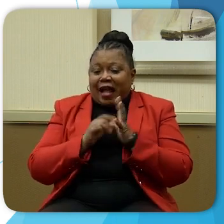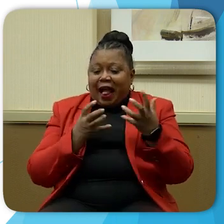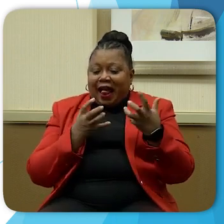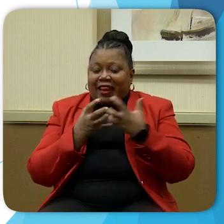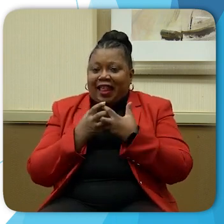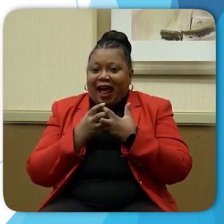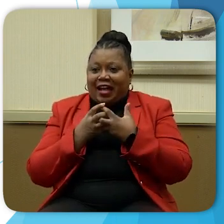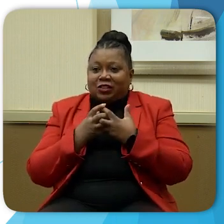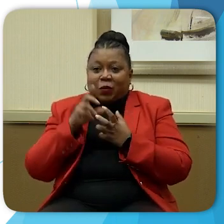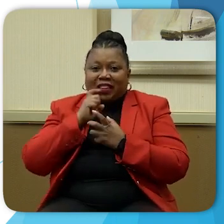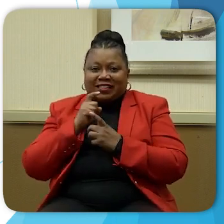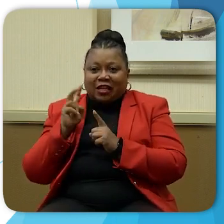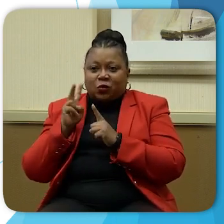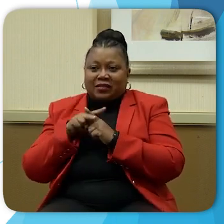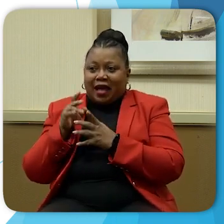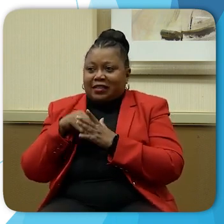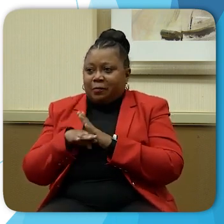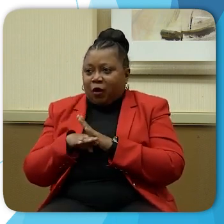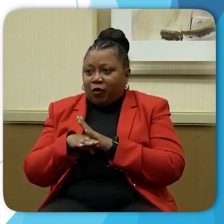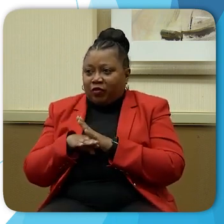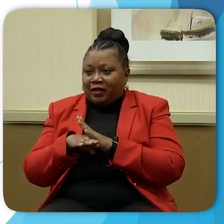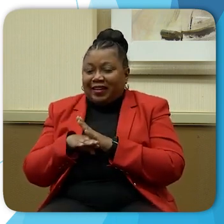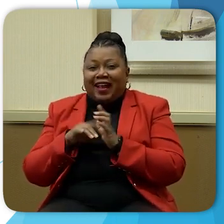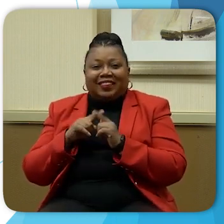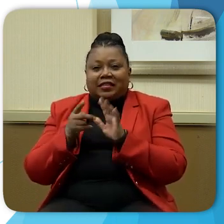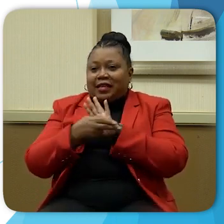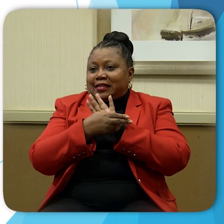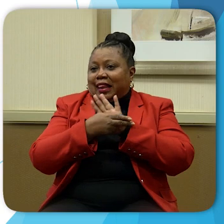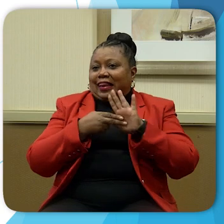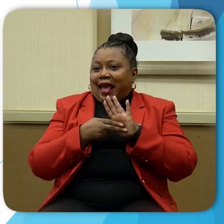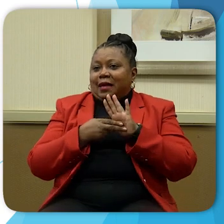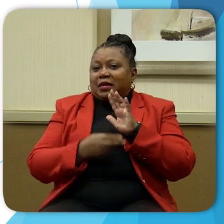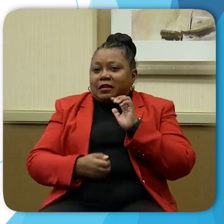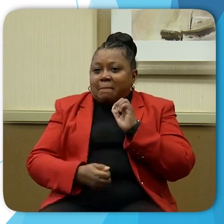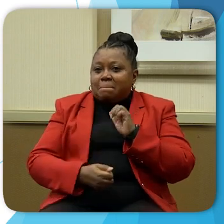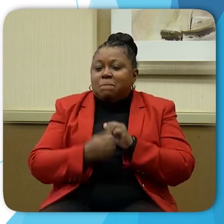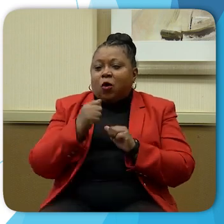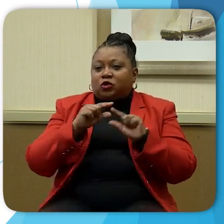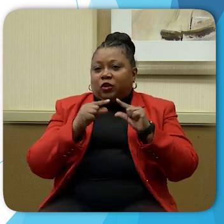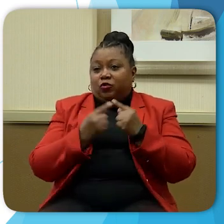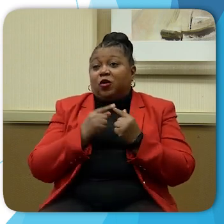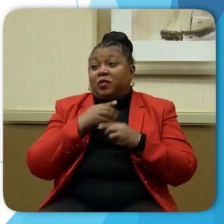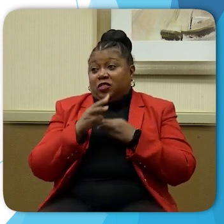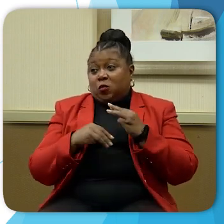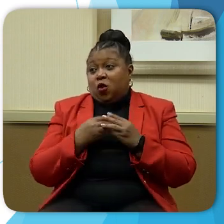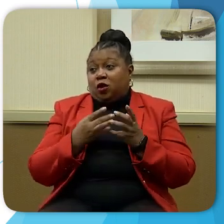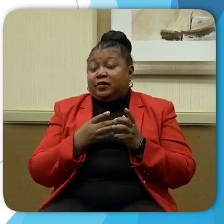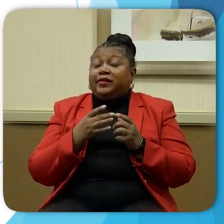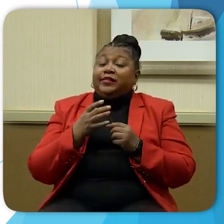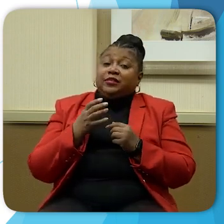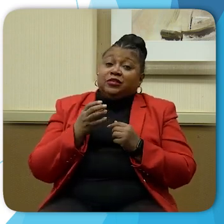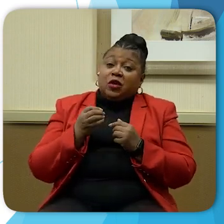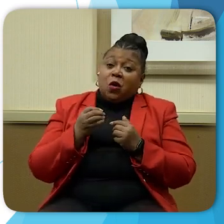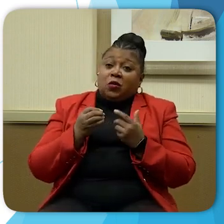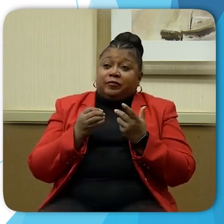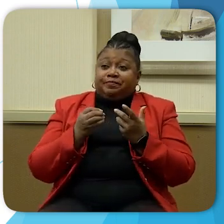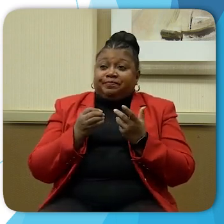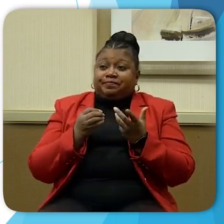aligns with the sex that they were assigned at birth. So this is labeling the majority group in our world. So